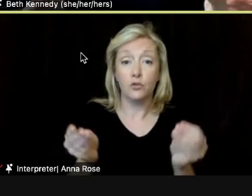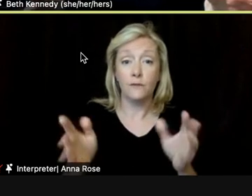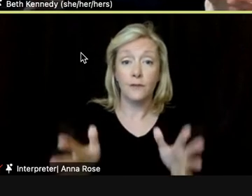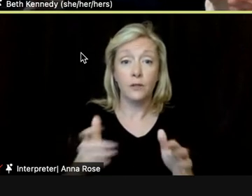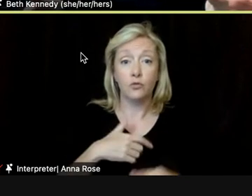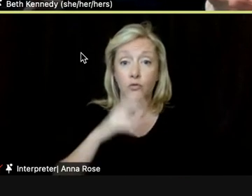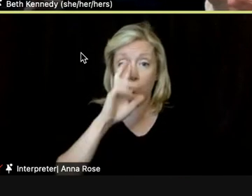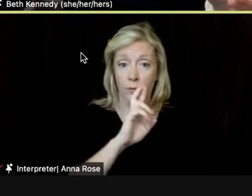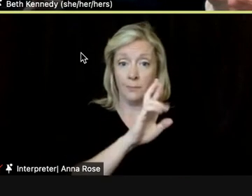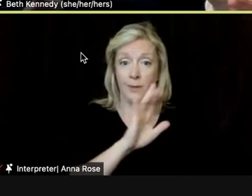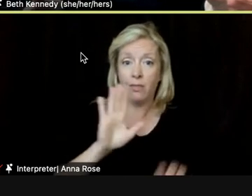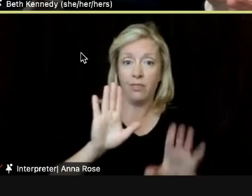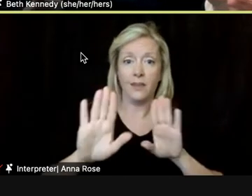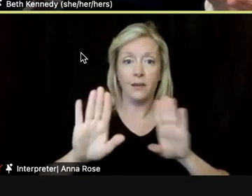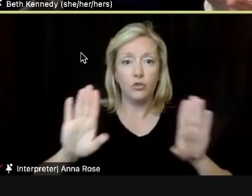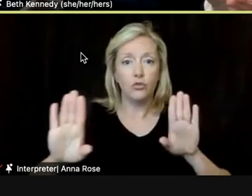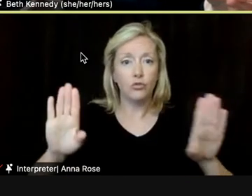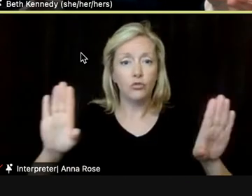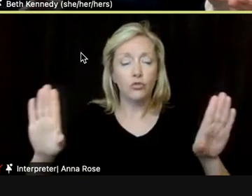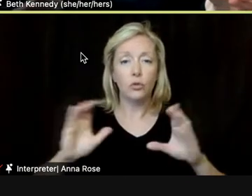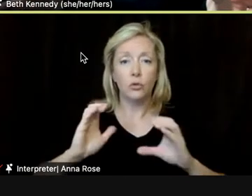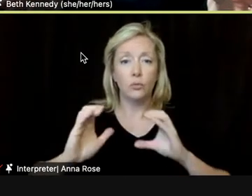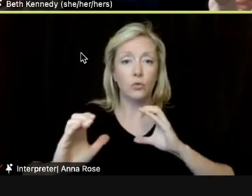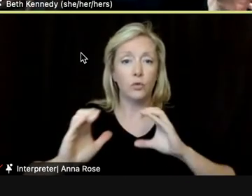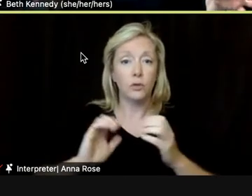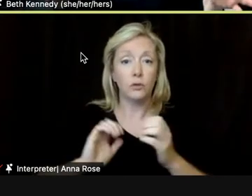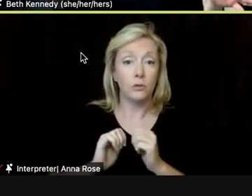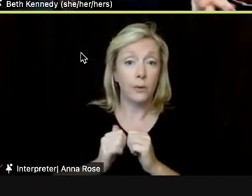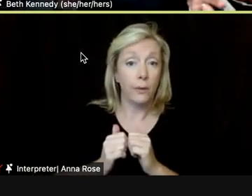is at, and we need to help them